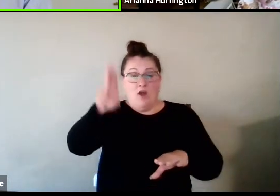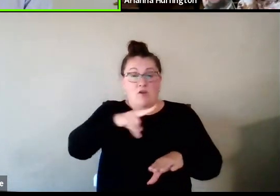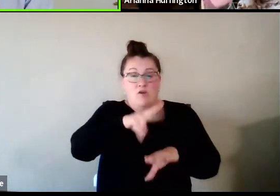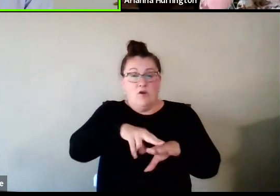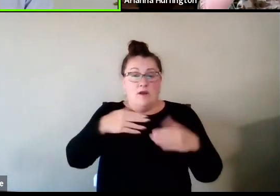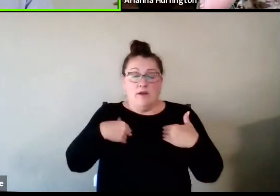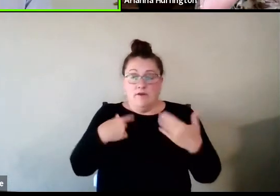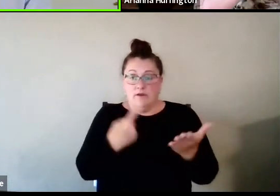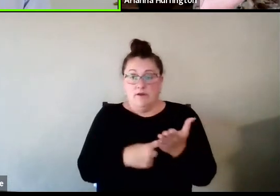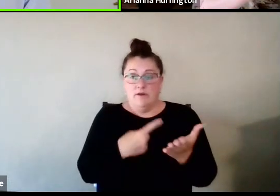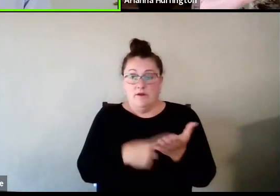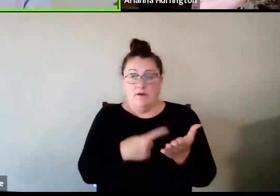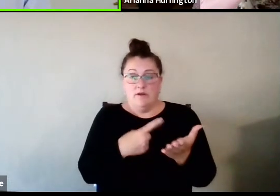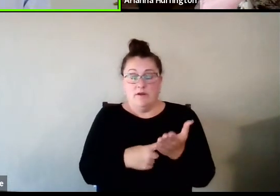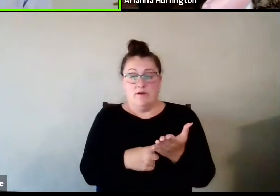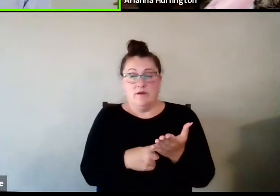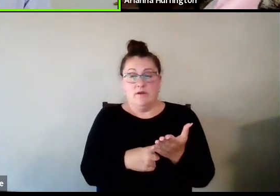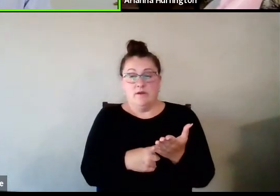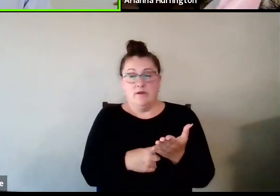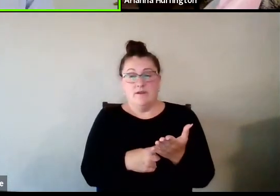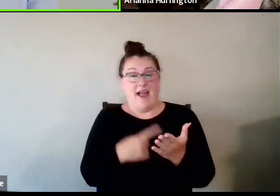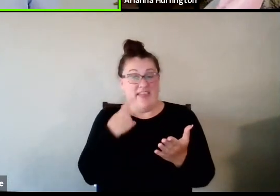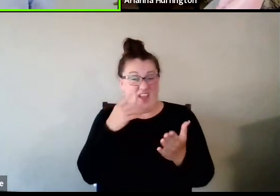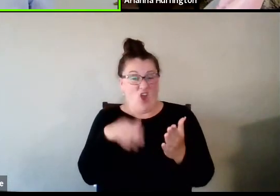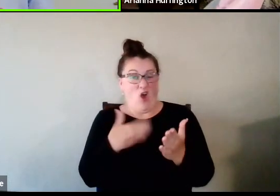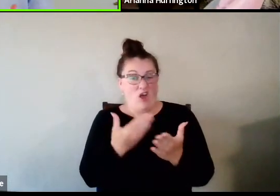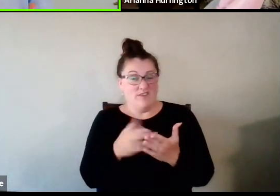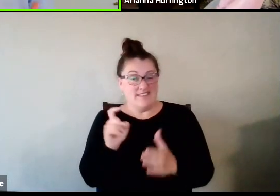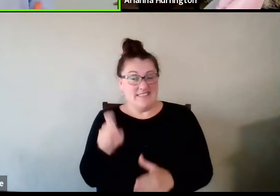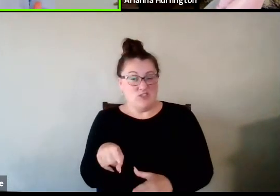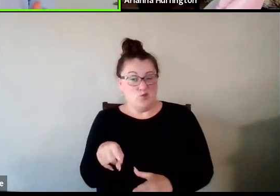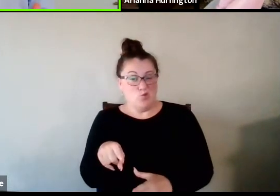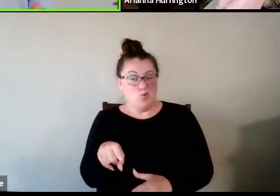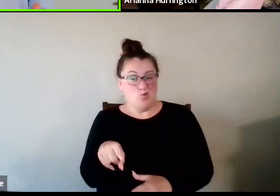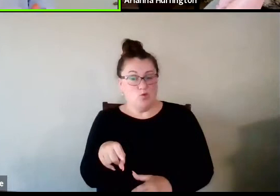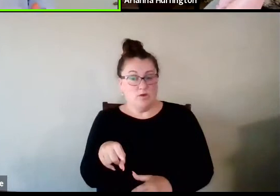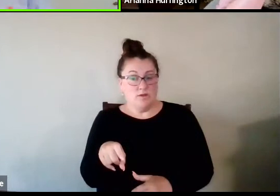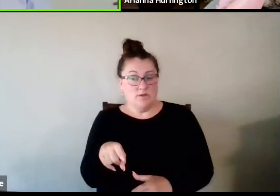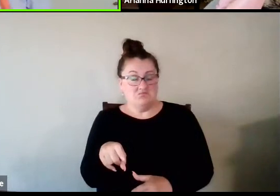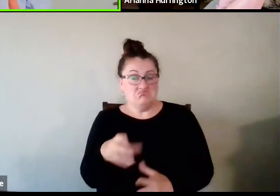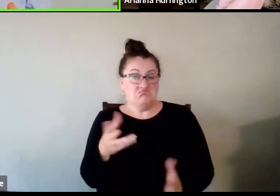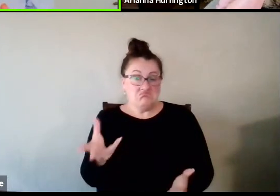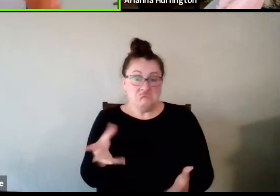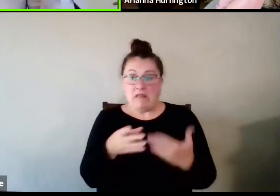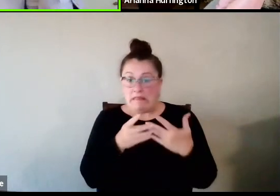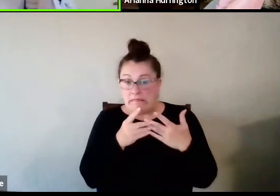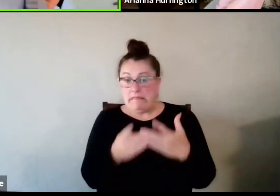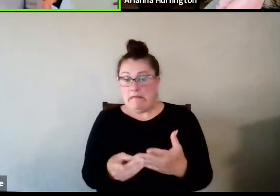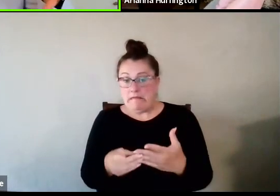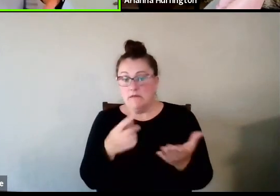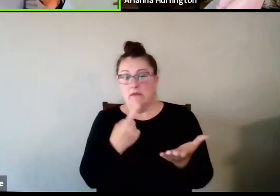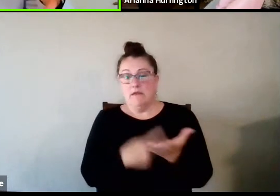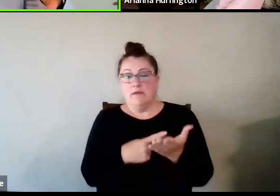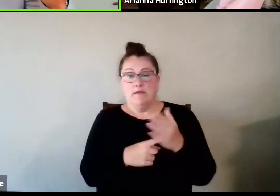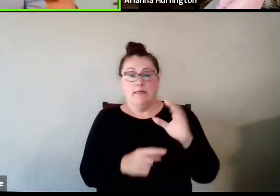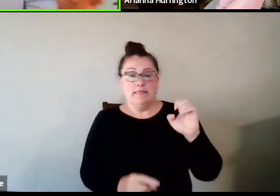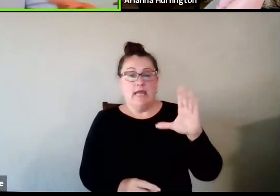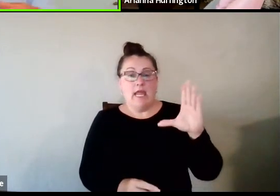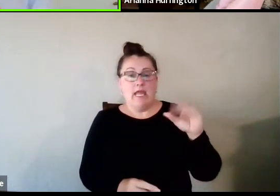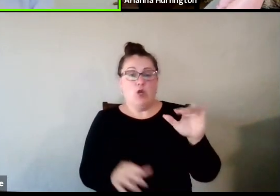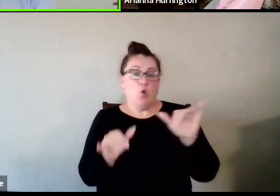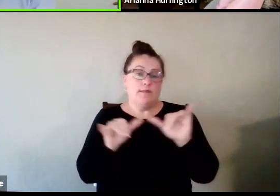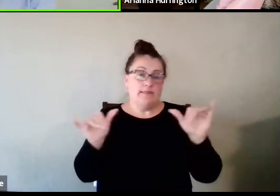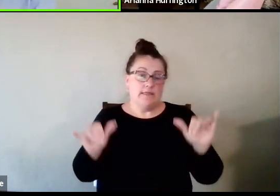discussion. There's I think all of us need to lead. So there can be a discussion at the ecosystem level. So